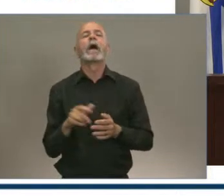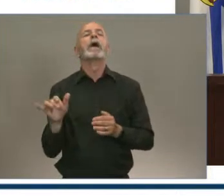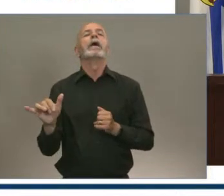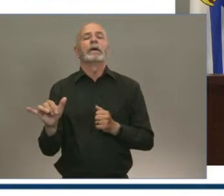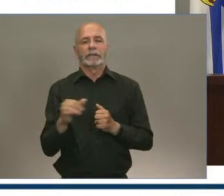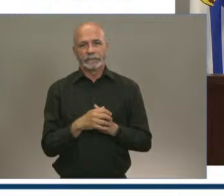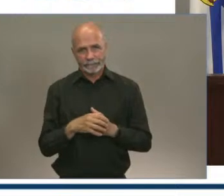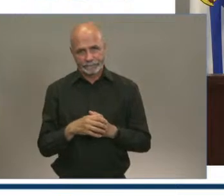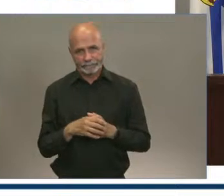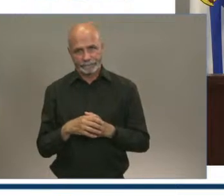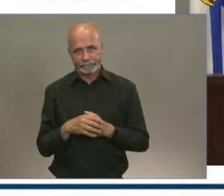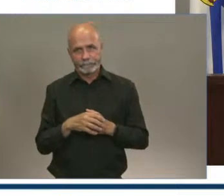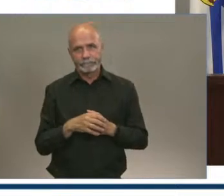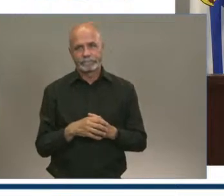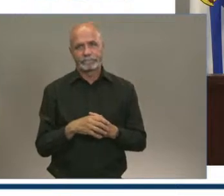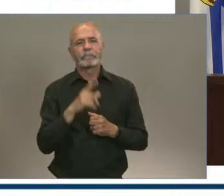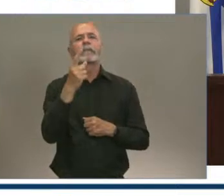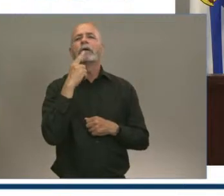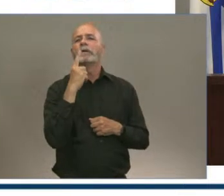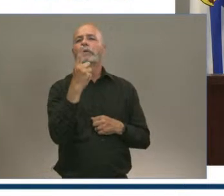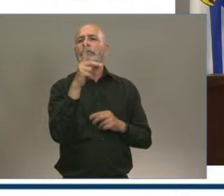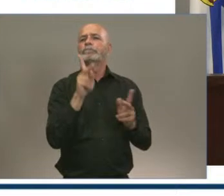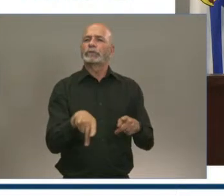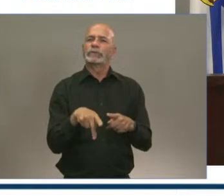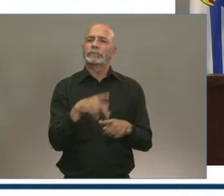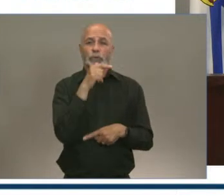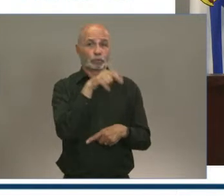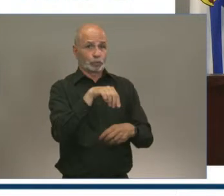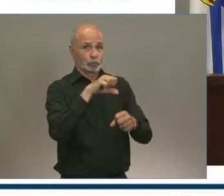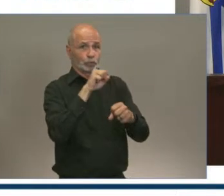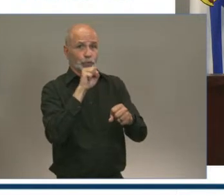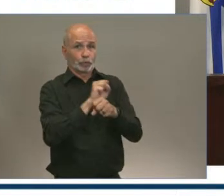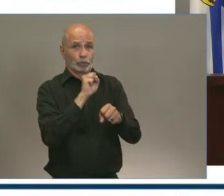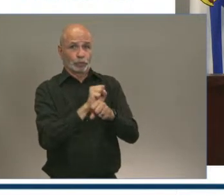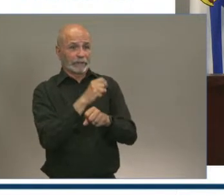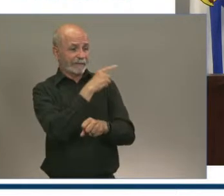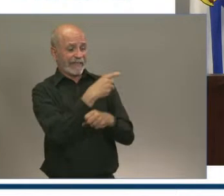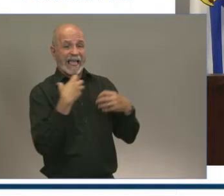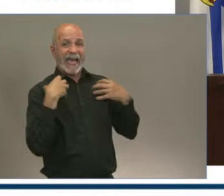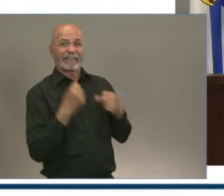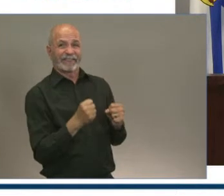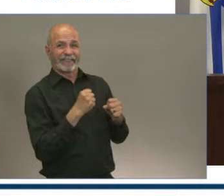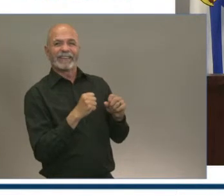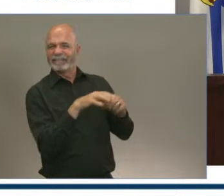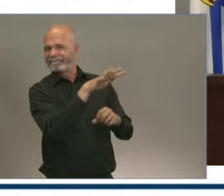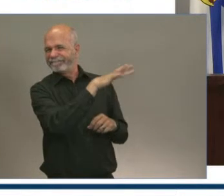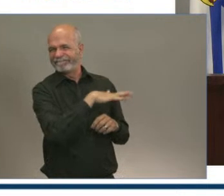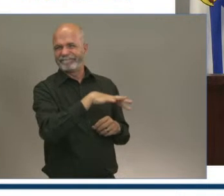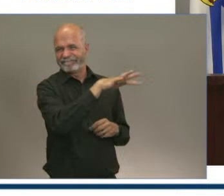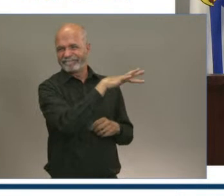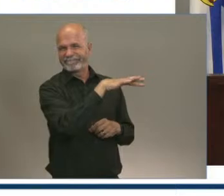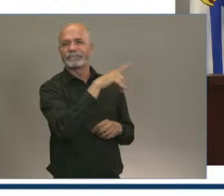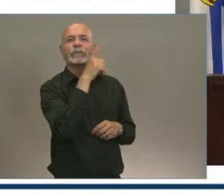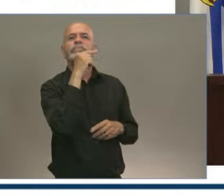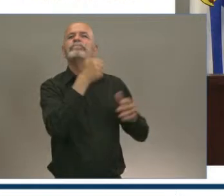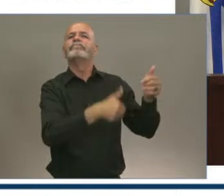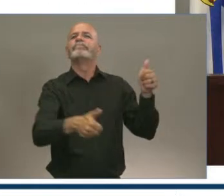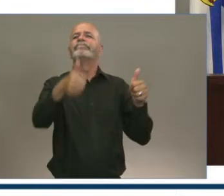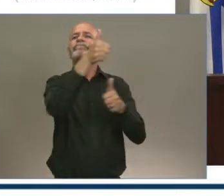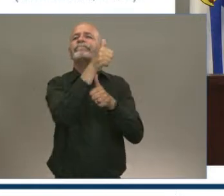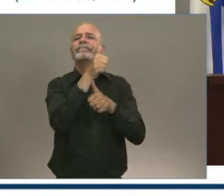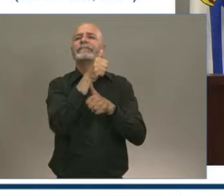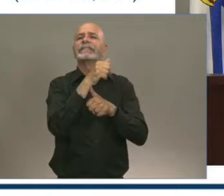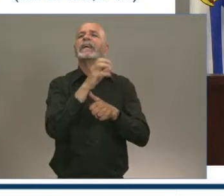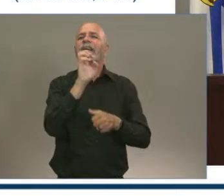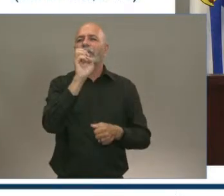health employee, Chris Milburn, who's head of ER in Sydney, he basically went